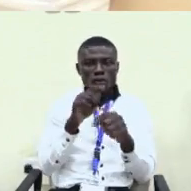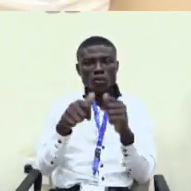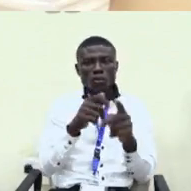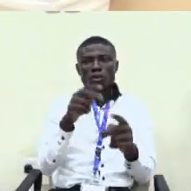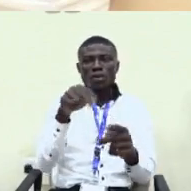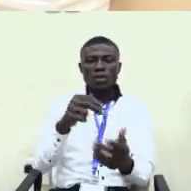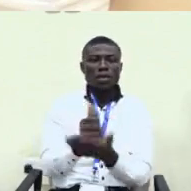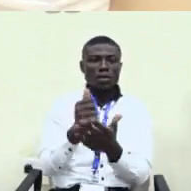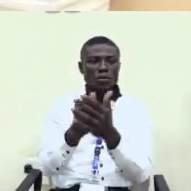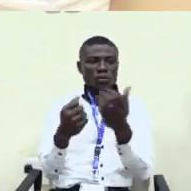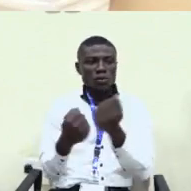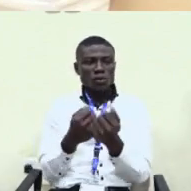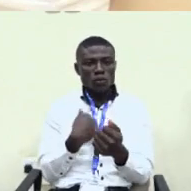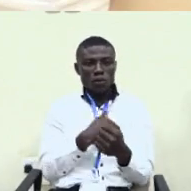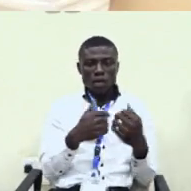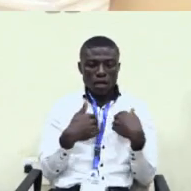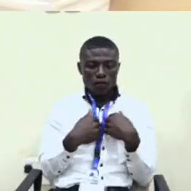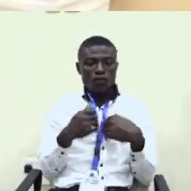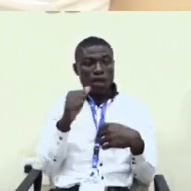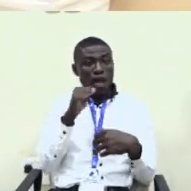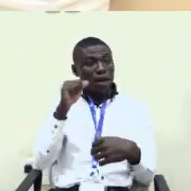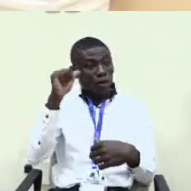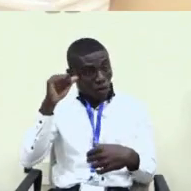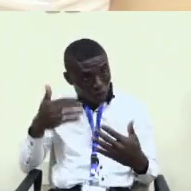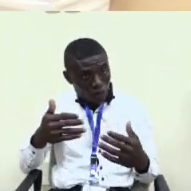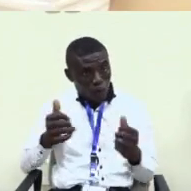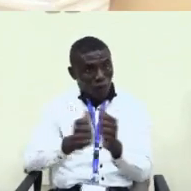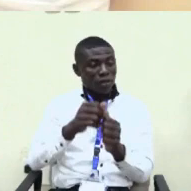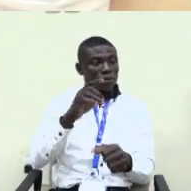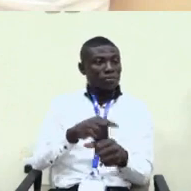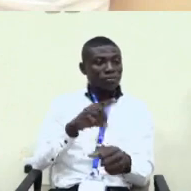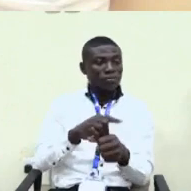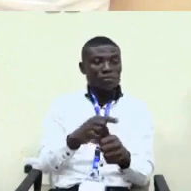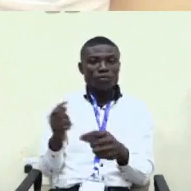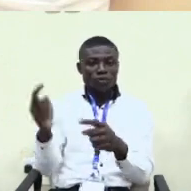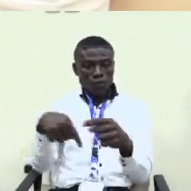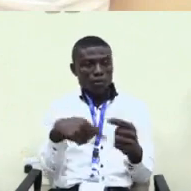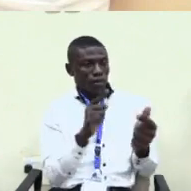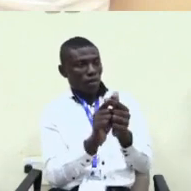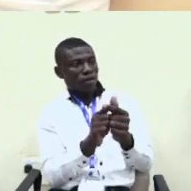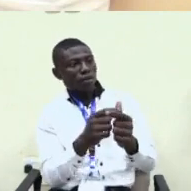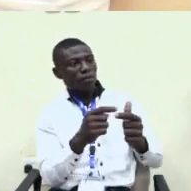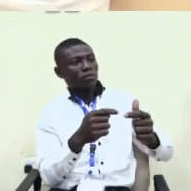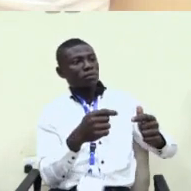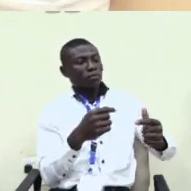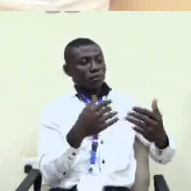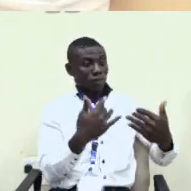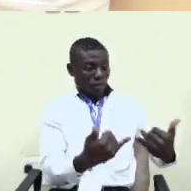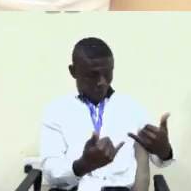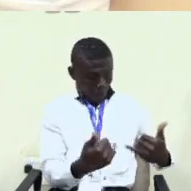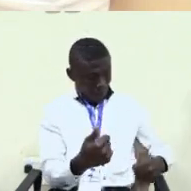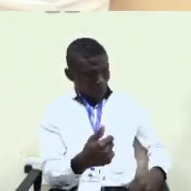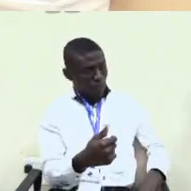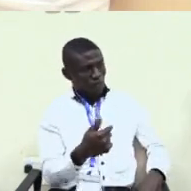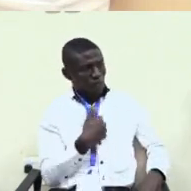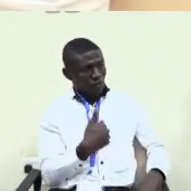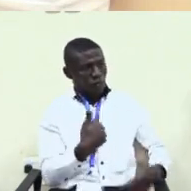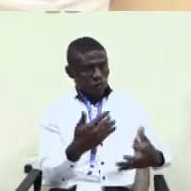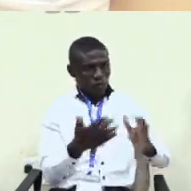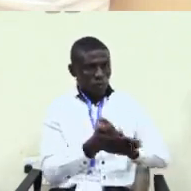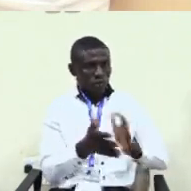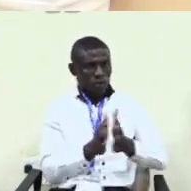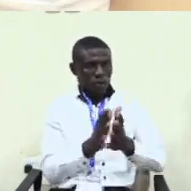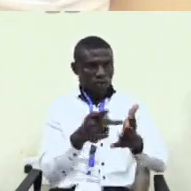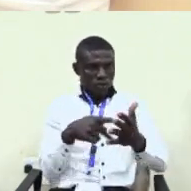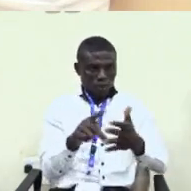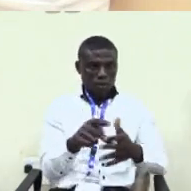support. We had adults with disability coming to say that now I want to be part of